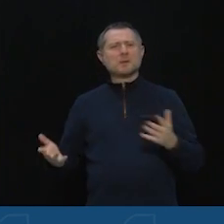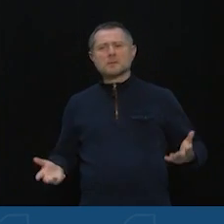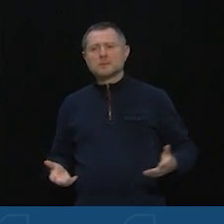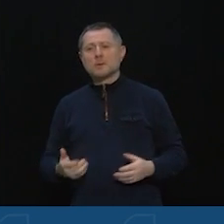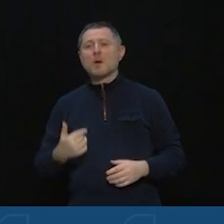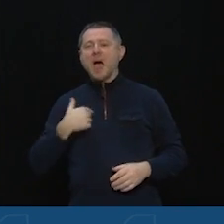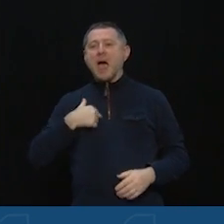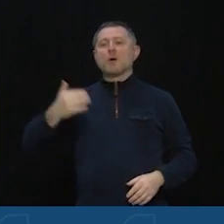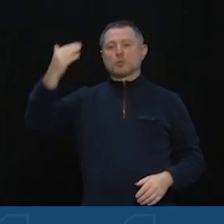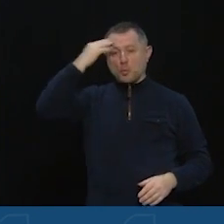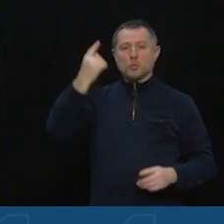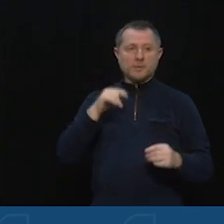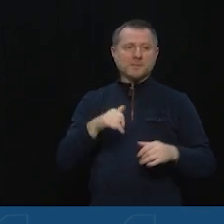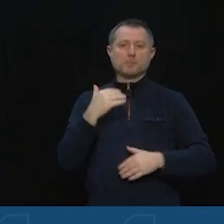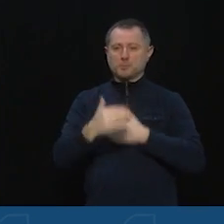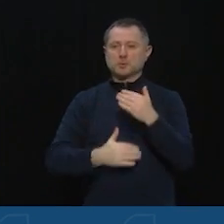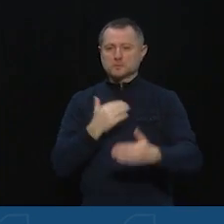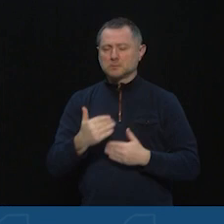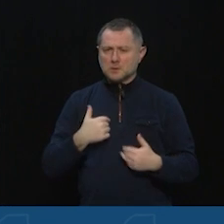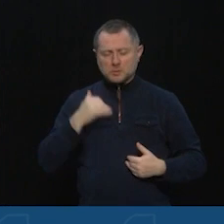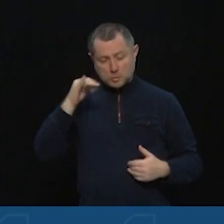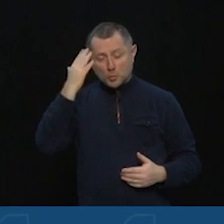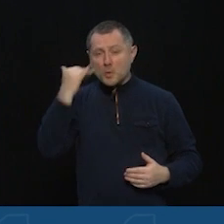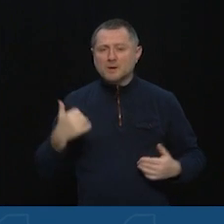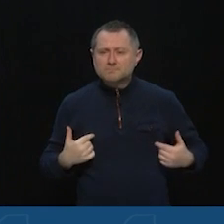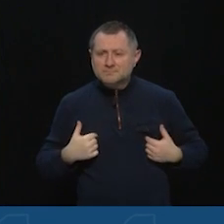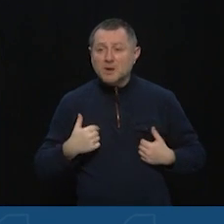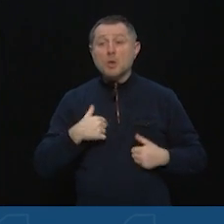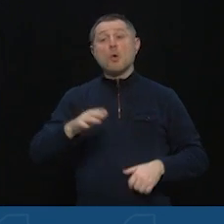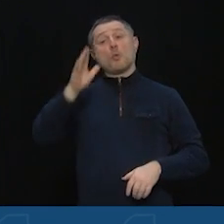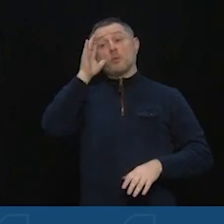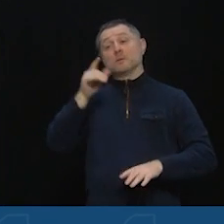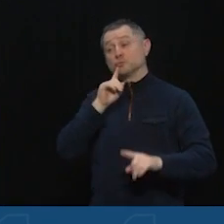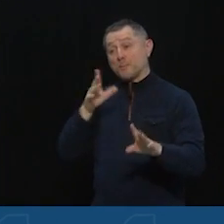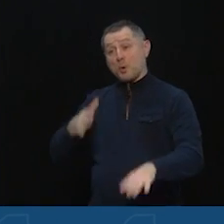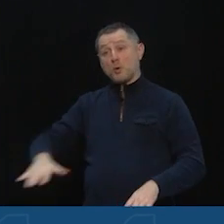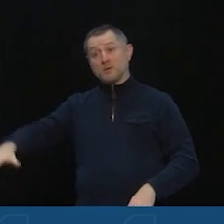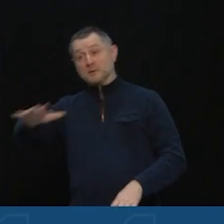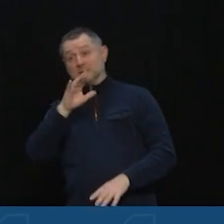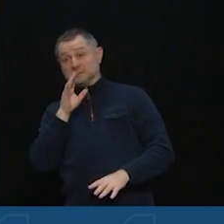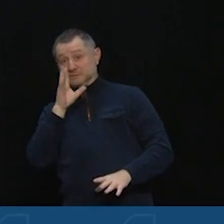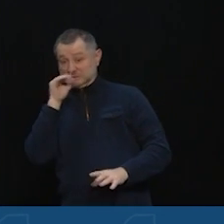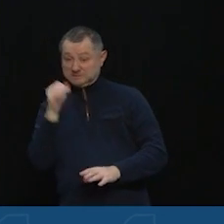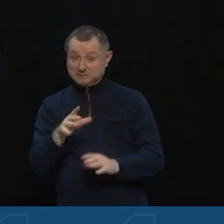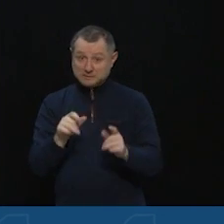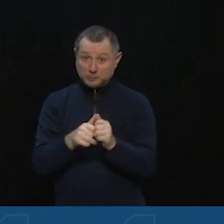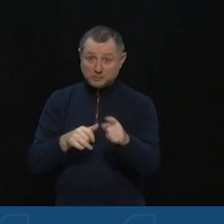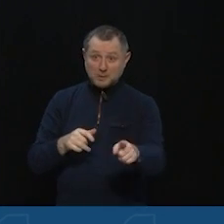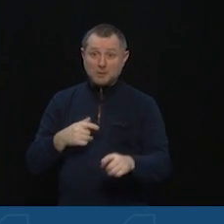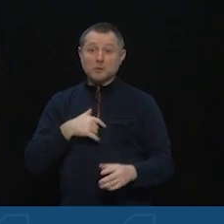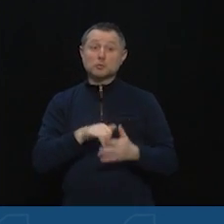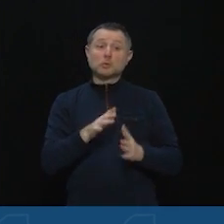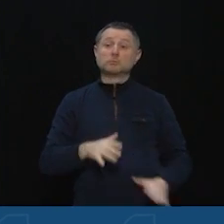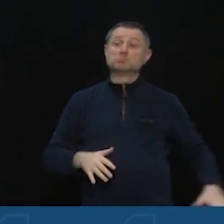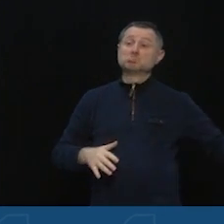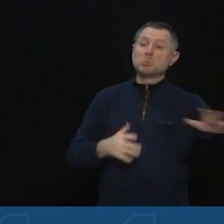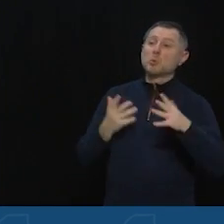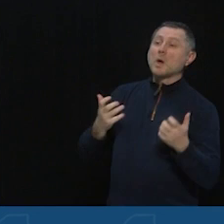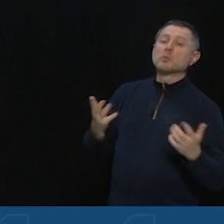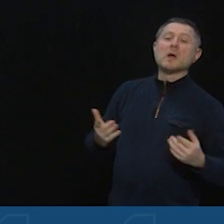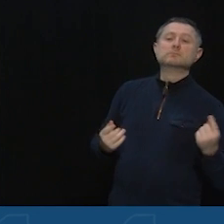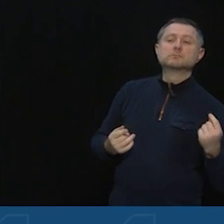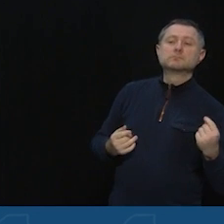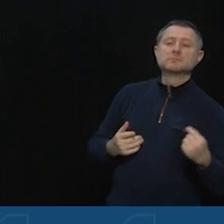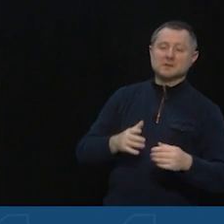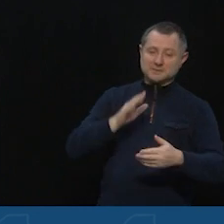process. I know this is very interesting to the media, but I do know that New Yorkers are most interested in results. and I know how to